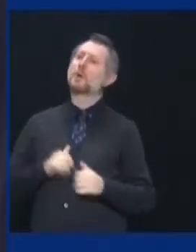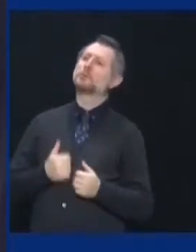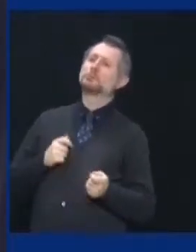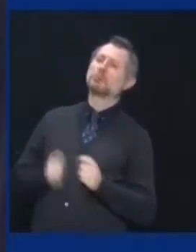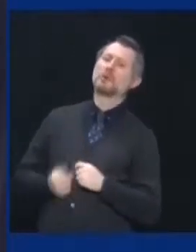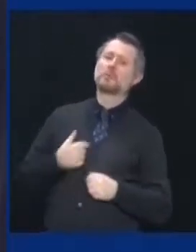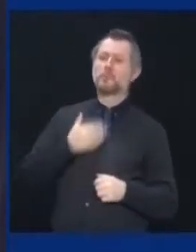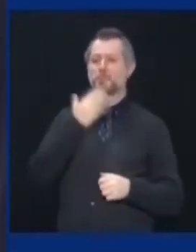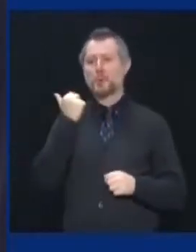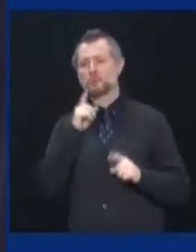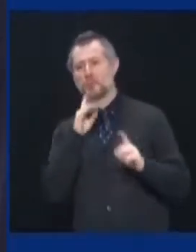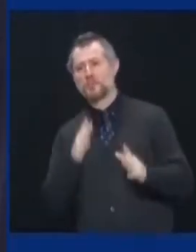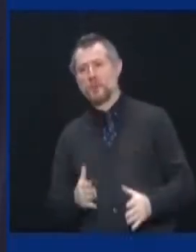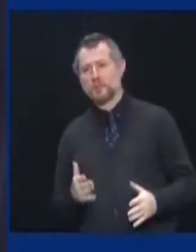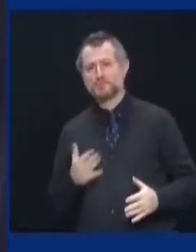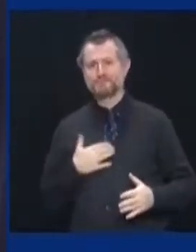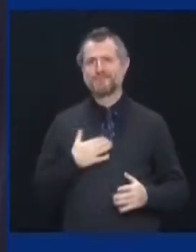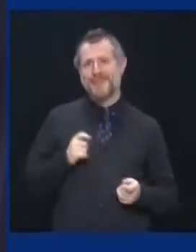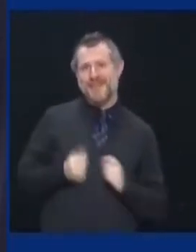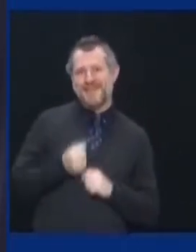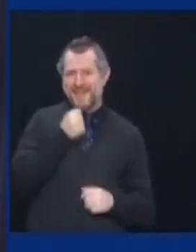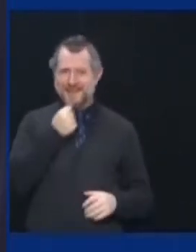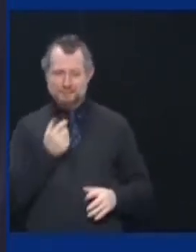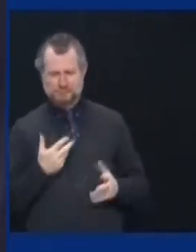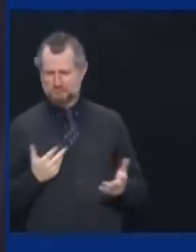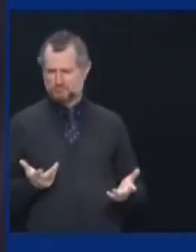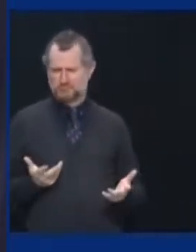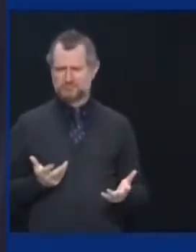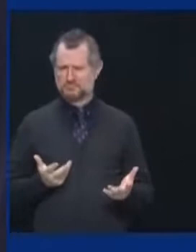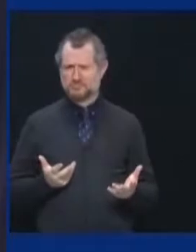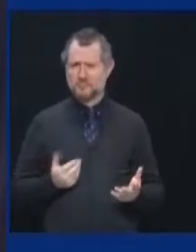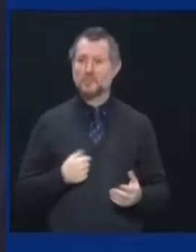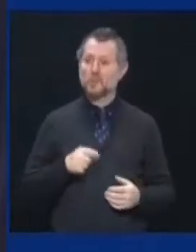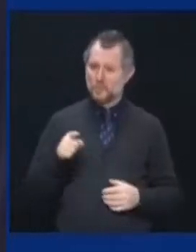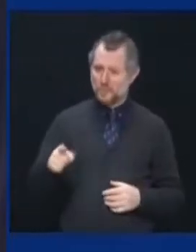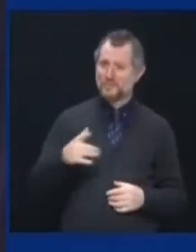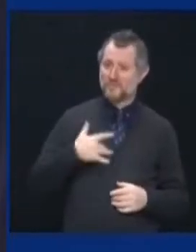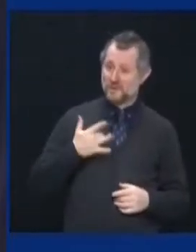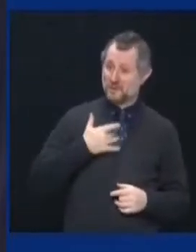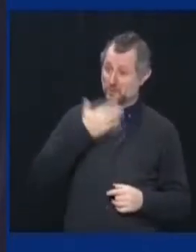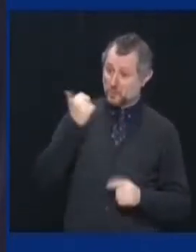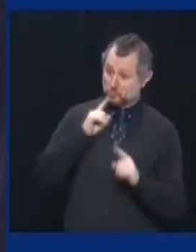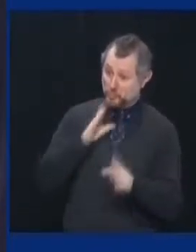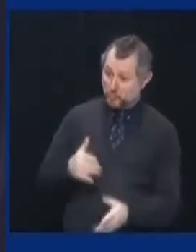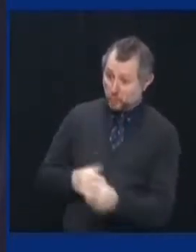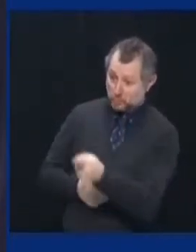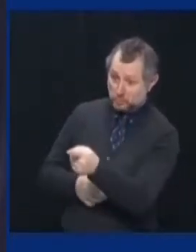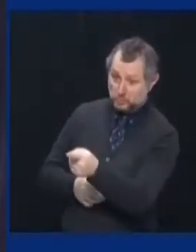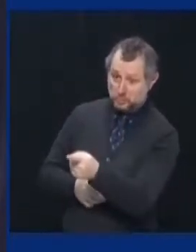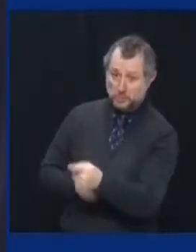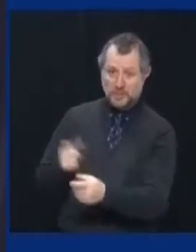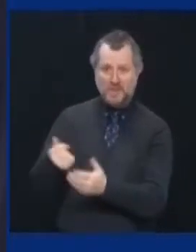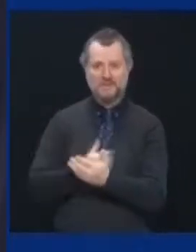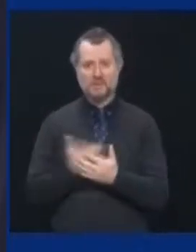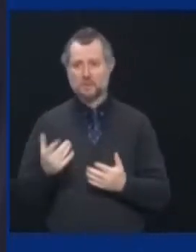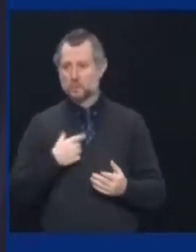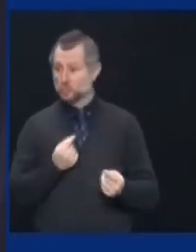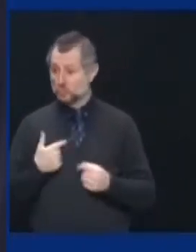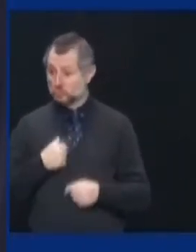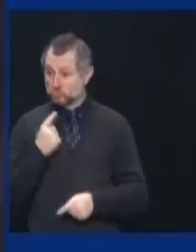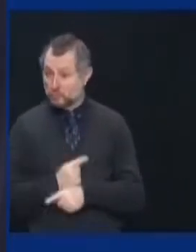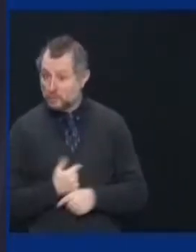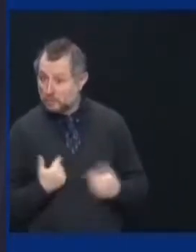reporter? I know your answer. I'm the best reporter I can be. Everything I do is right. Zach